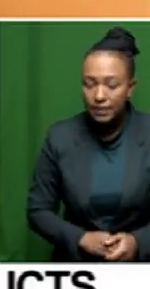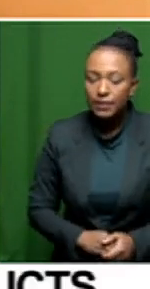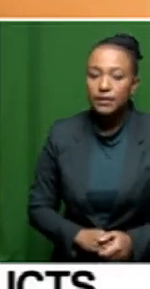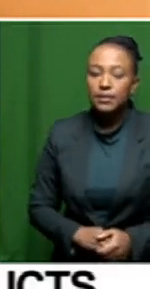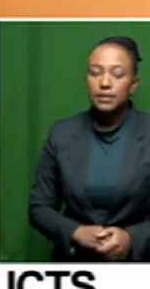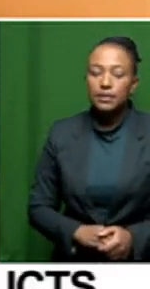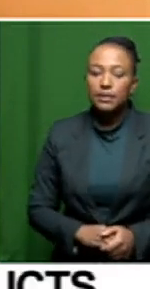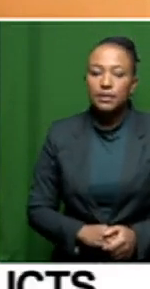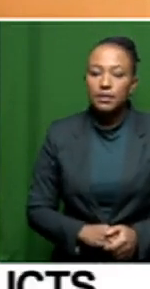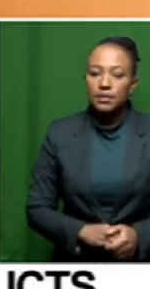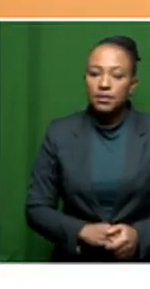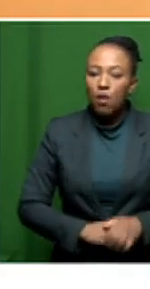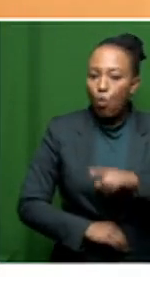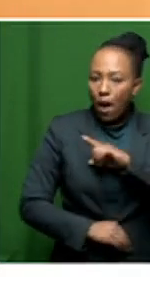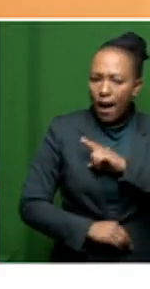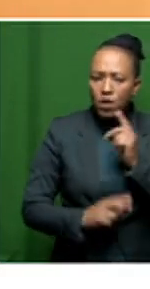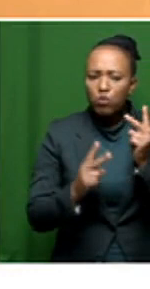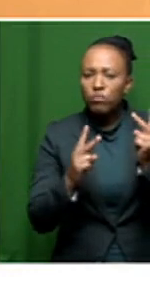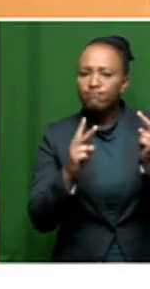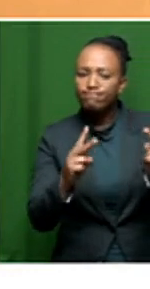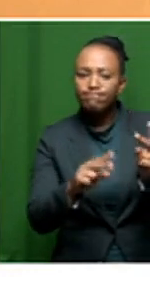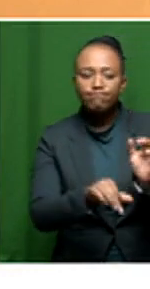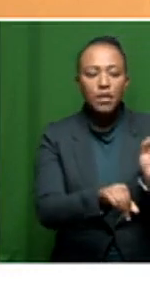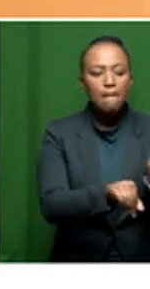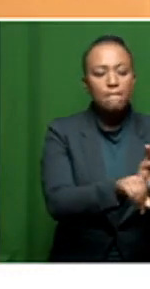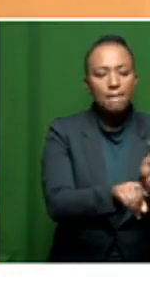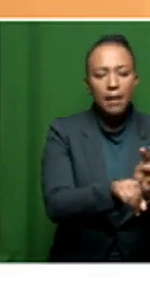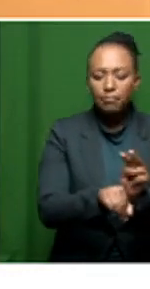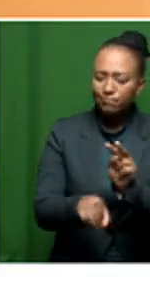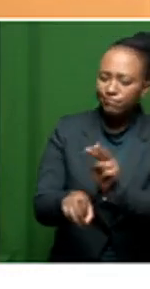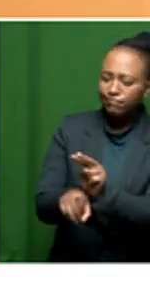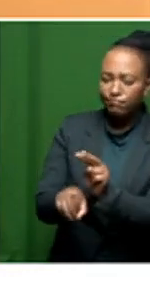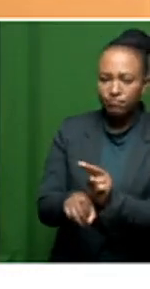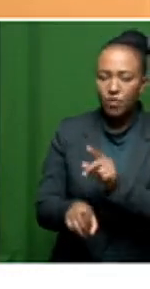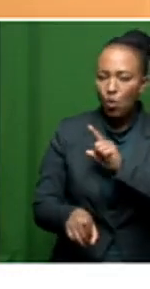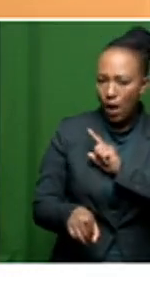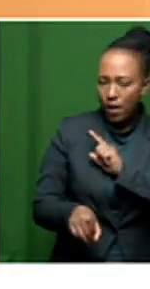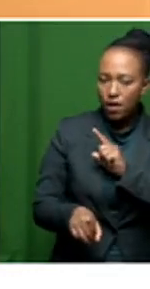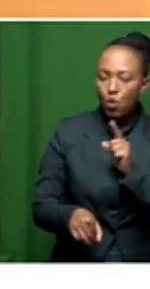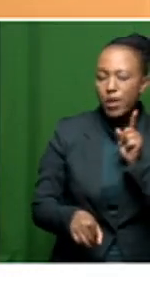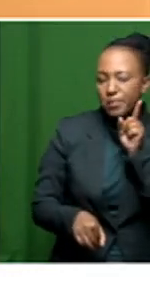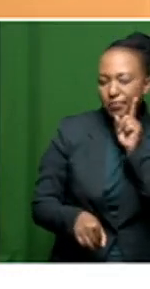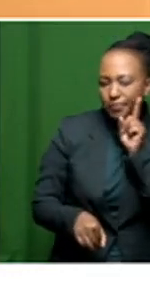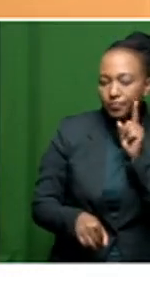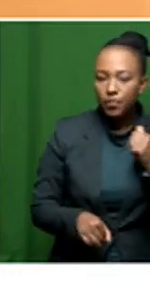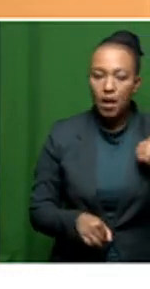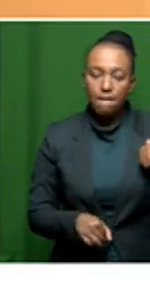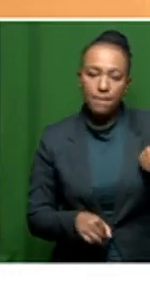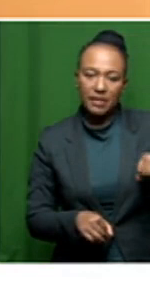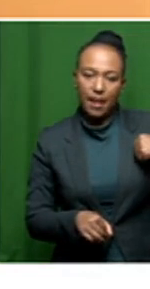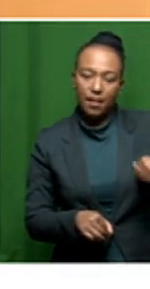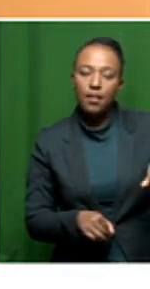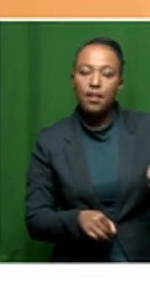the oversight is to check the delivery of all municipality,